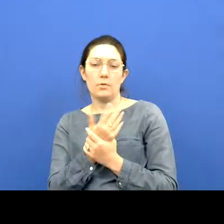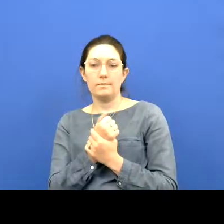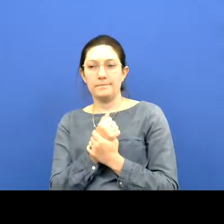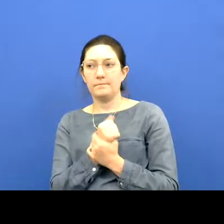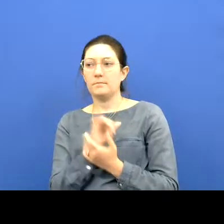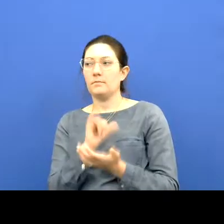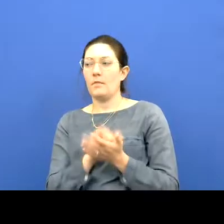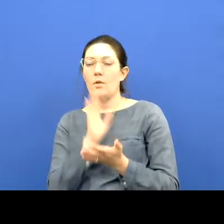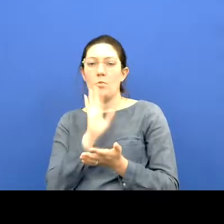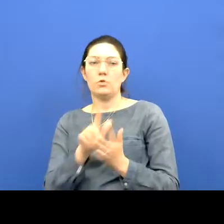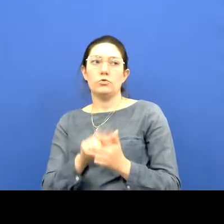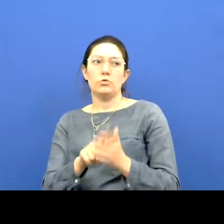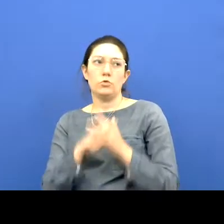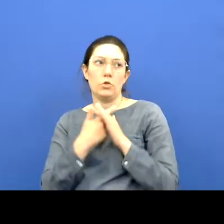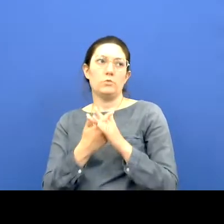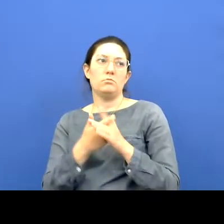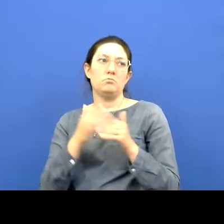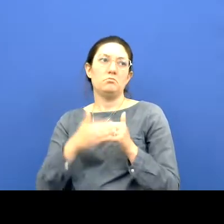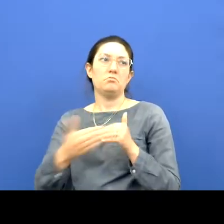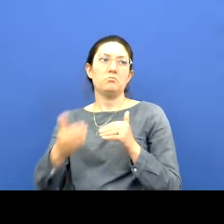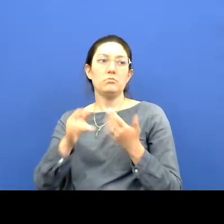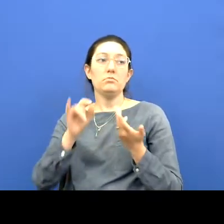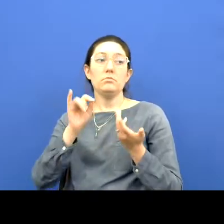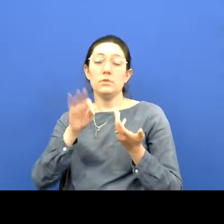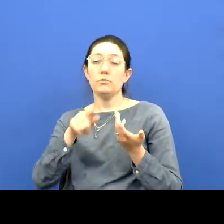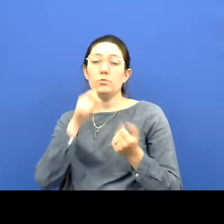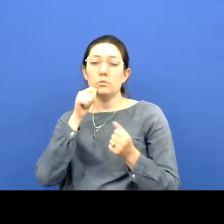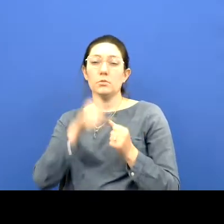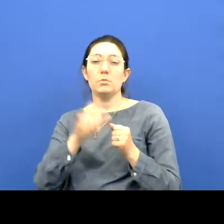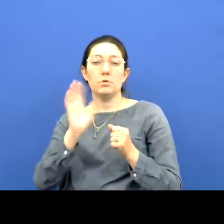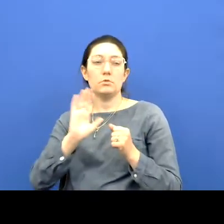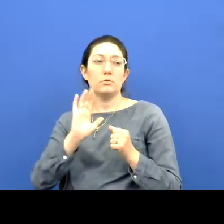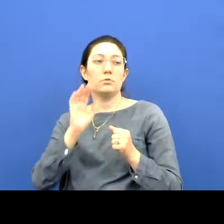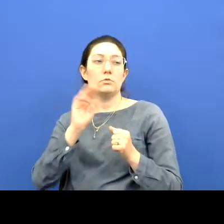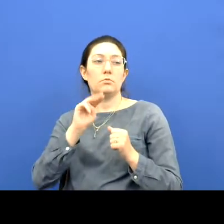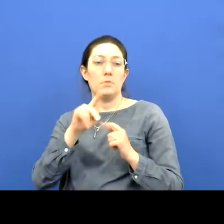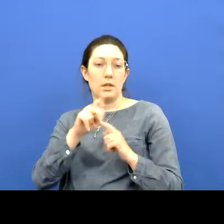that will kick off. If you remember, Mike and